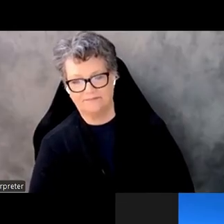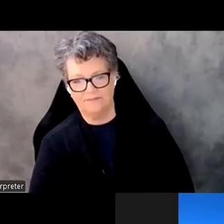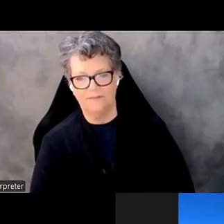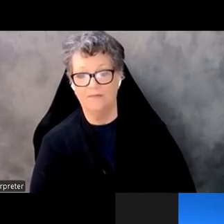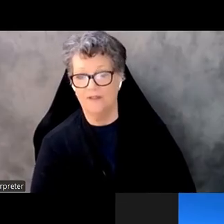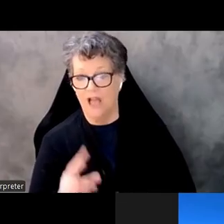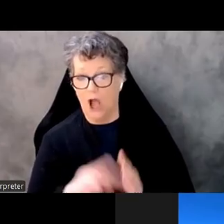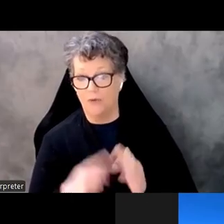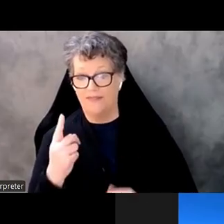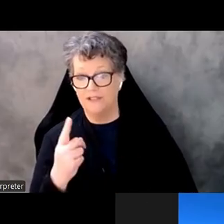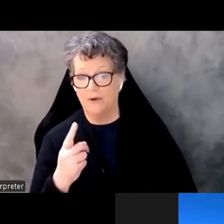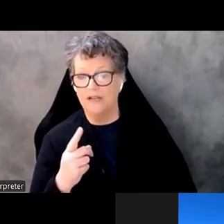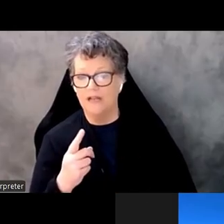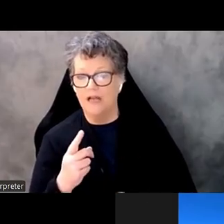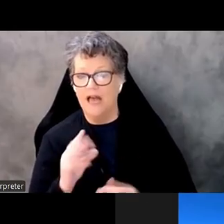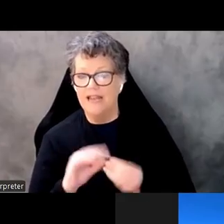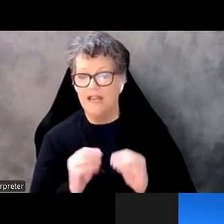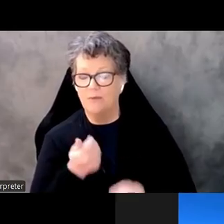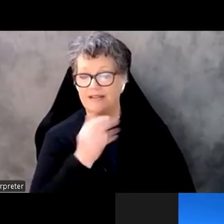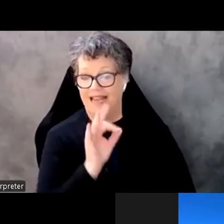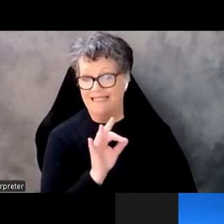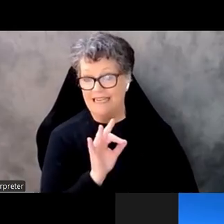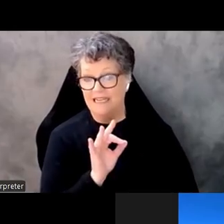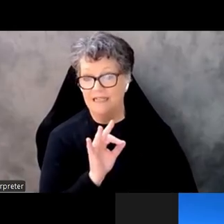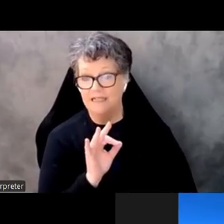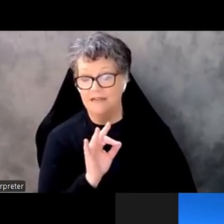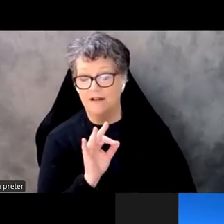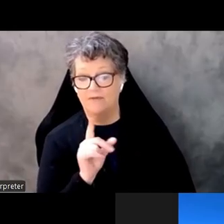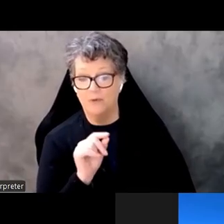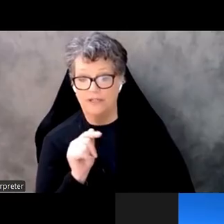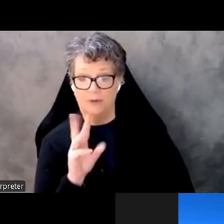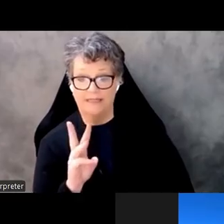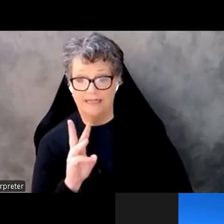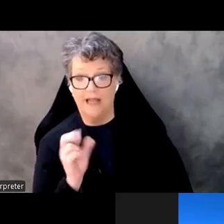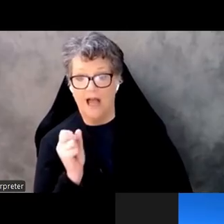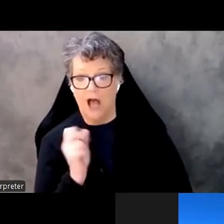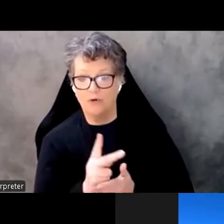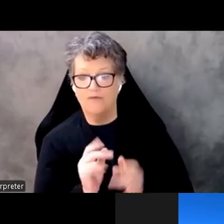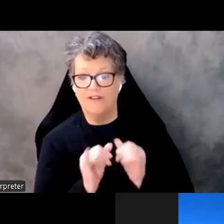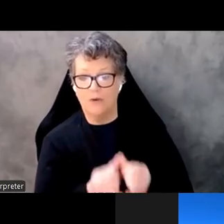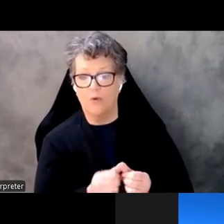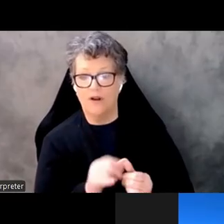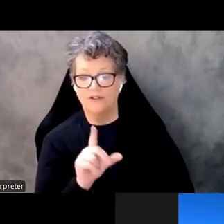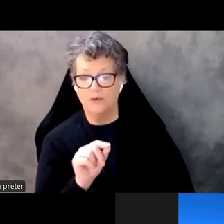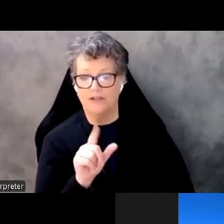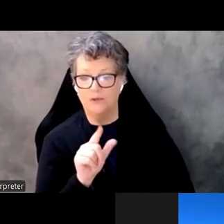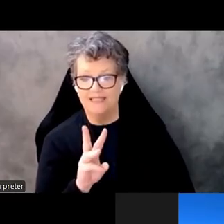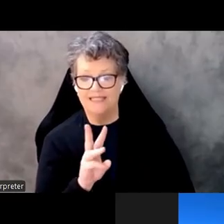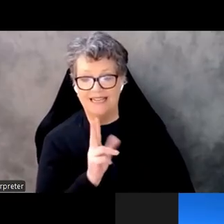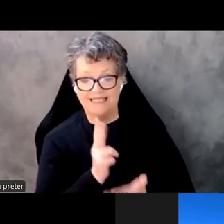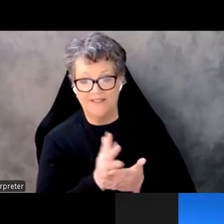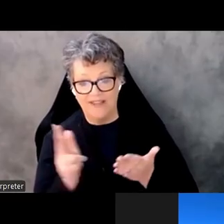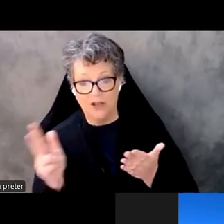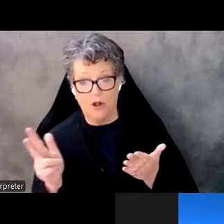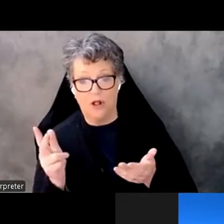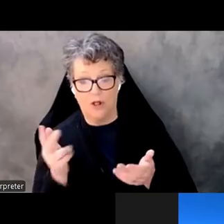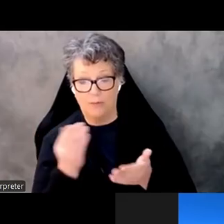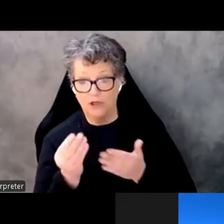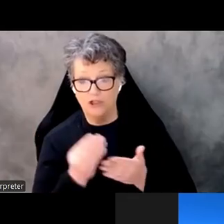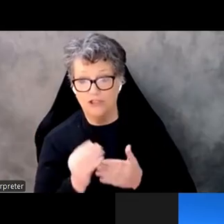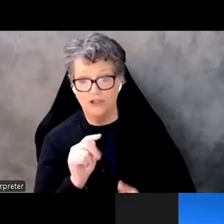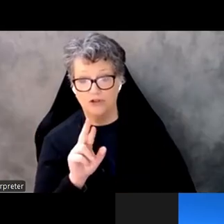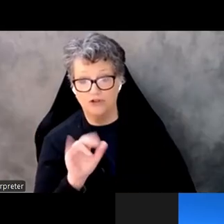this one. Resolution number 19 of 2026, approving the award of 2026 vehicle purchases to TriStar